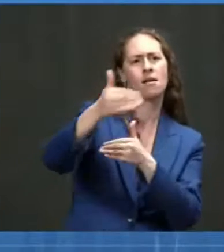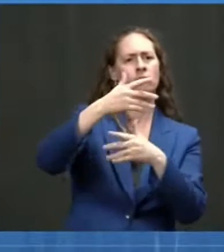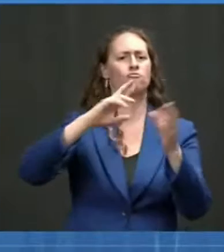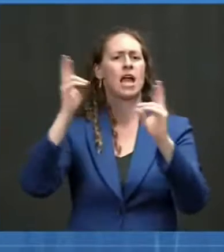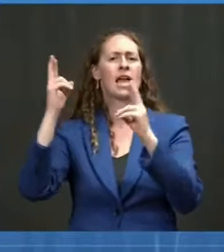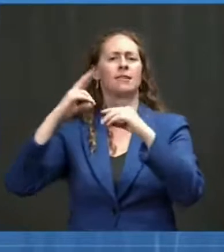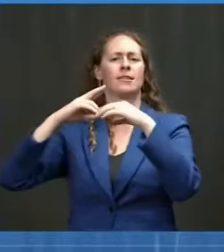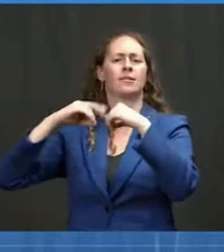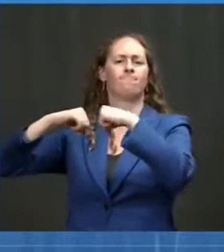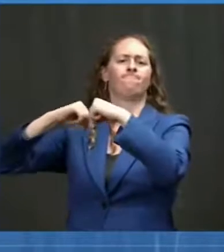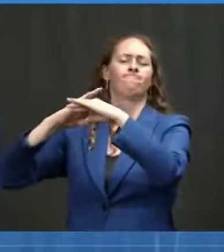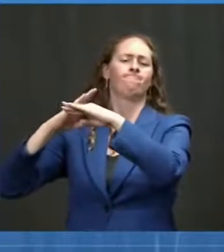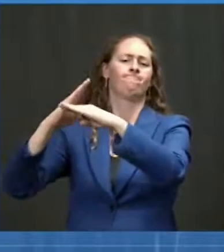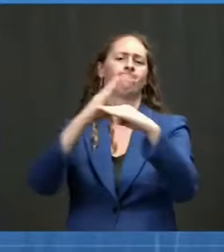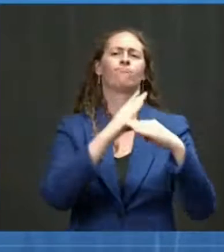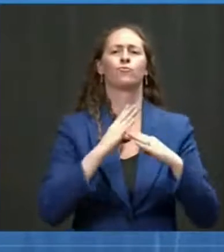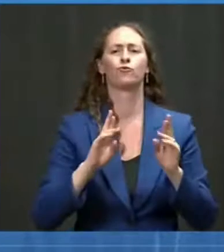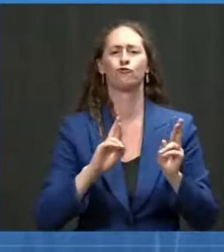Next question, please.